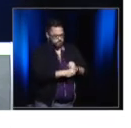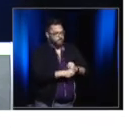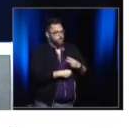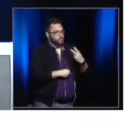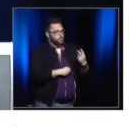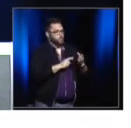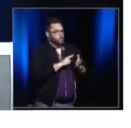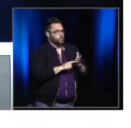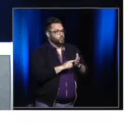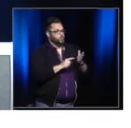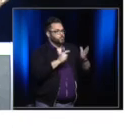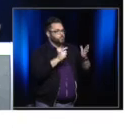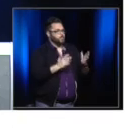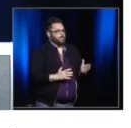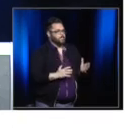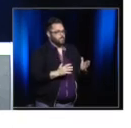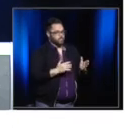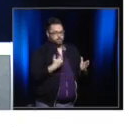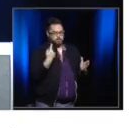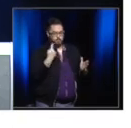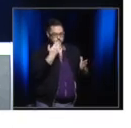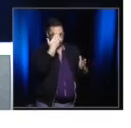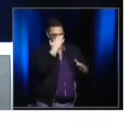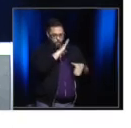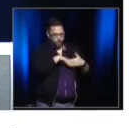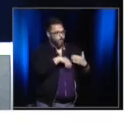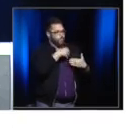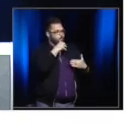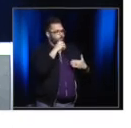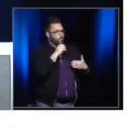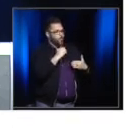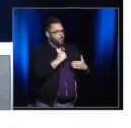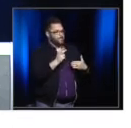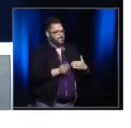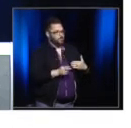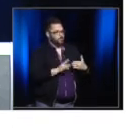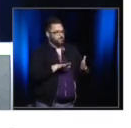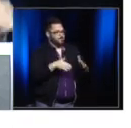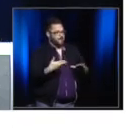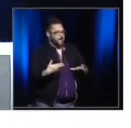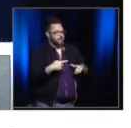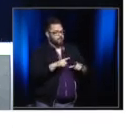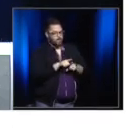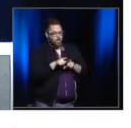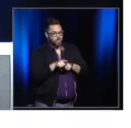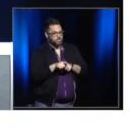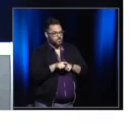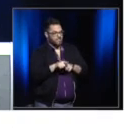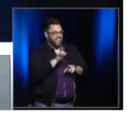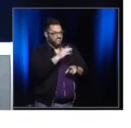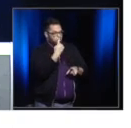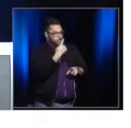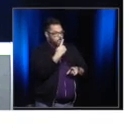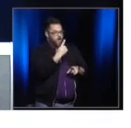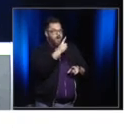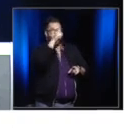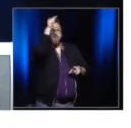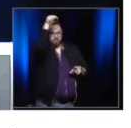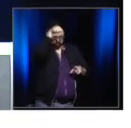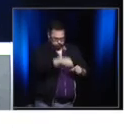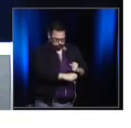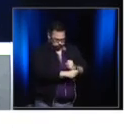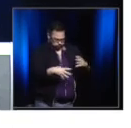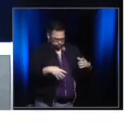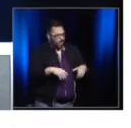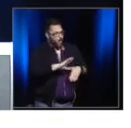who knew all the old history, where the skeletons were, but also, more importantly, where half the population